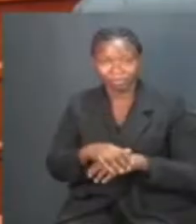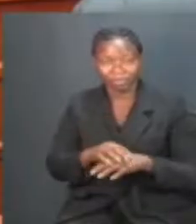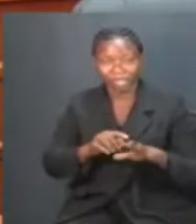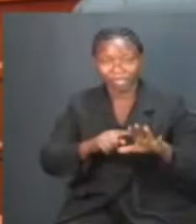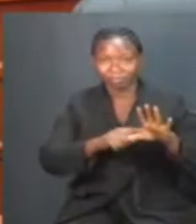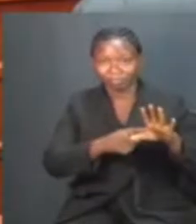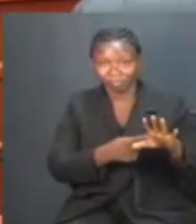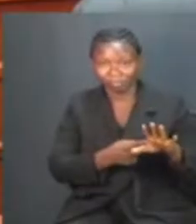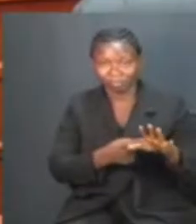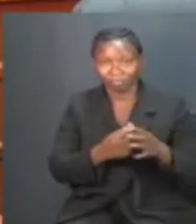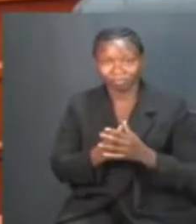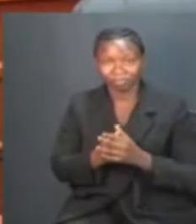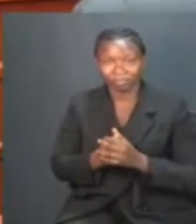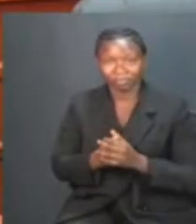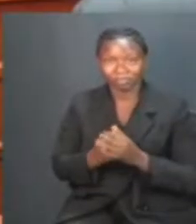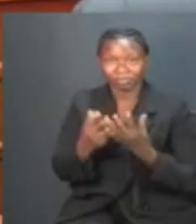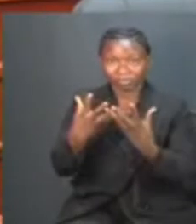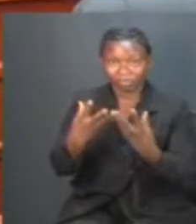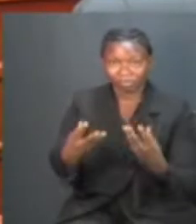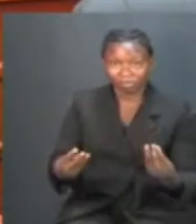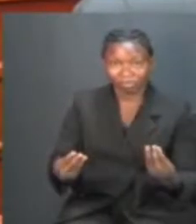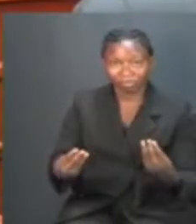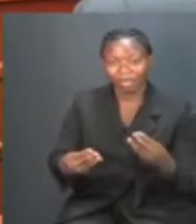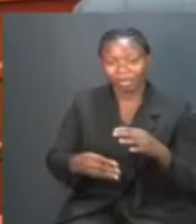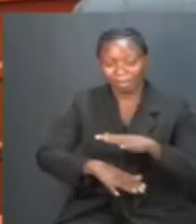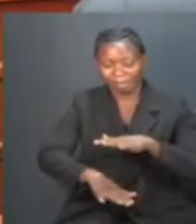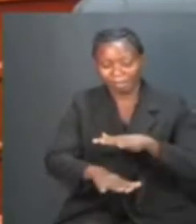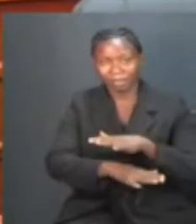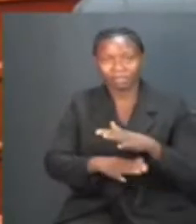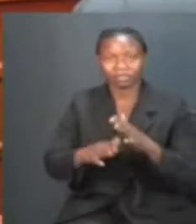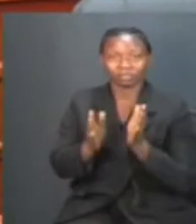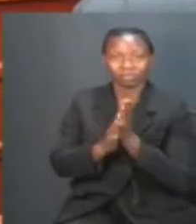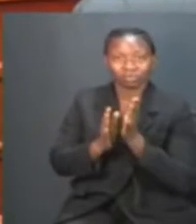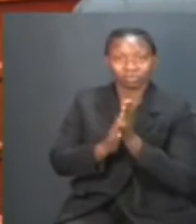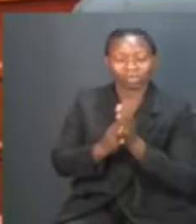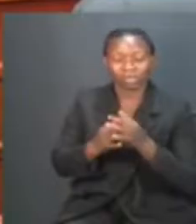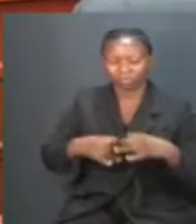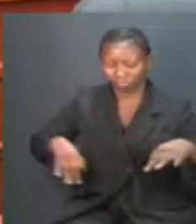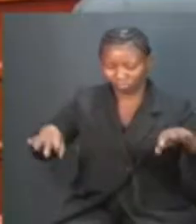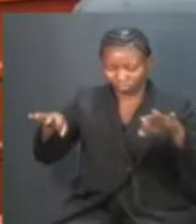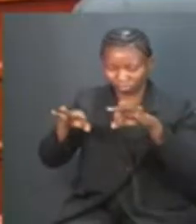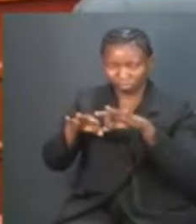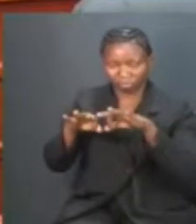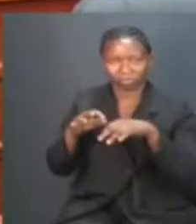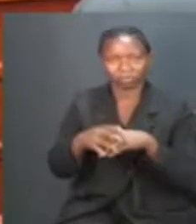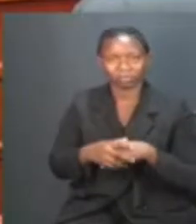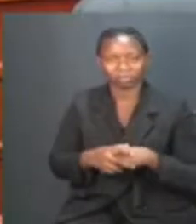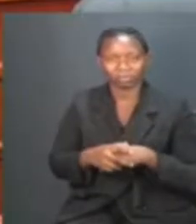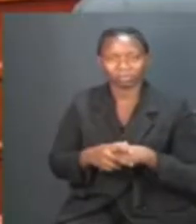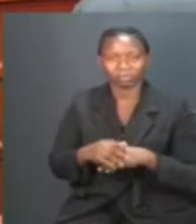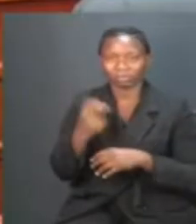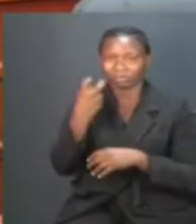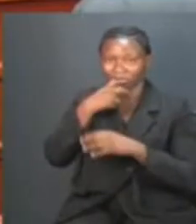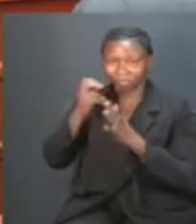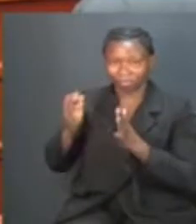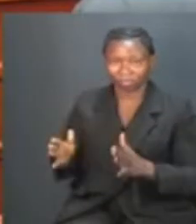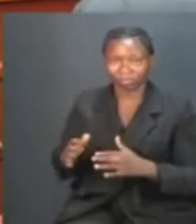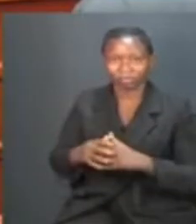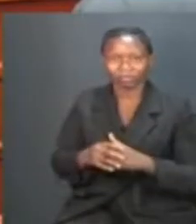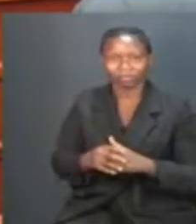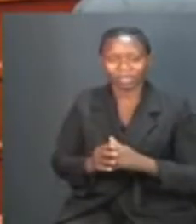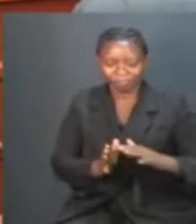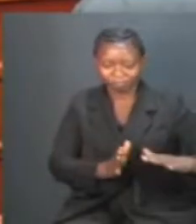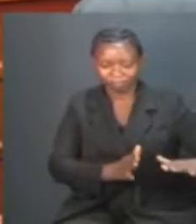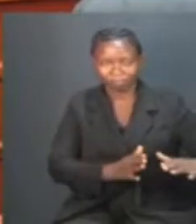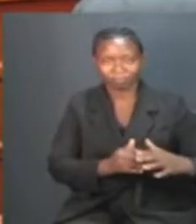starting the solution at the basic level is so critical. Mr. Speaker, apart from